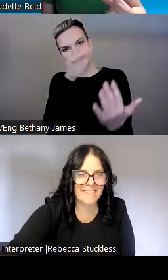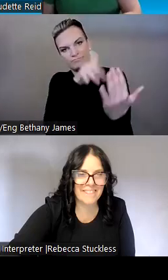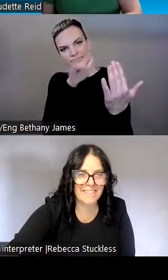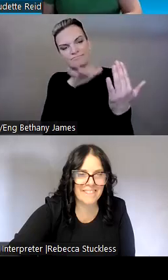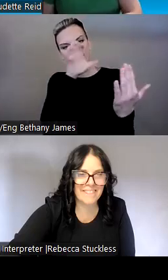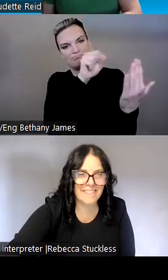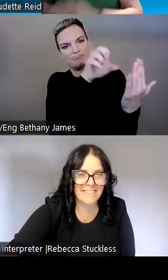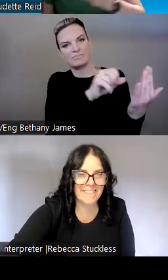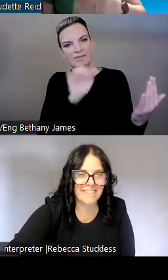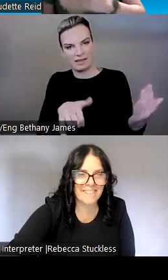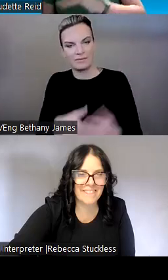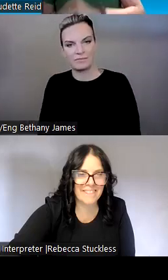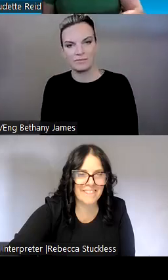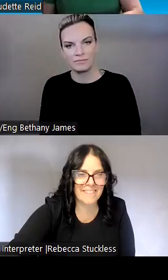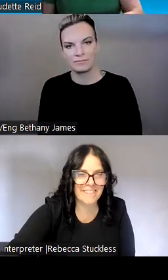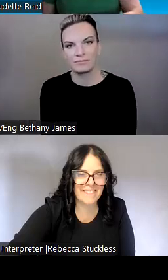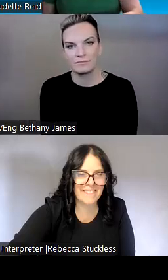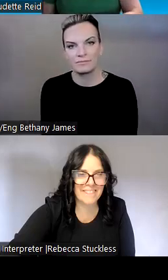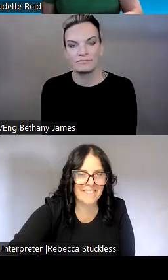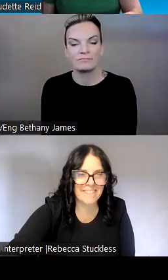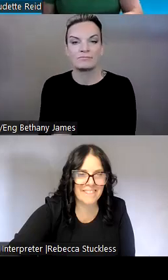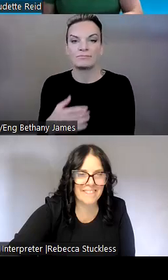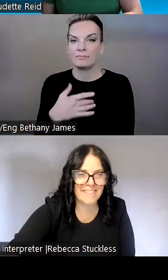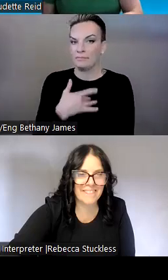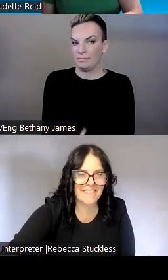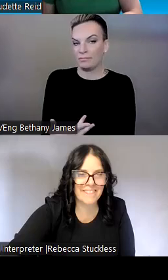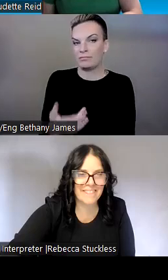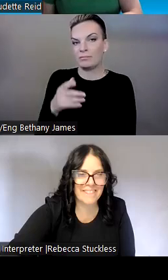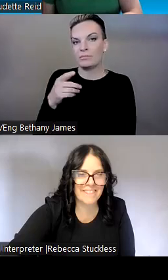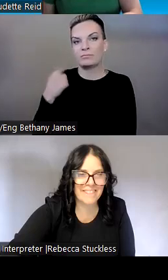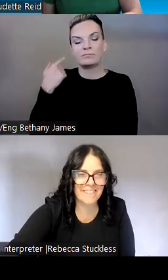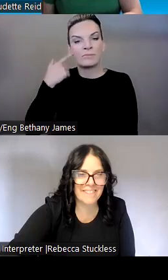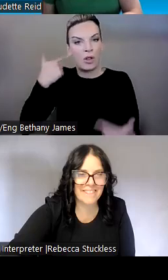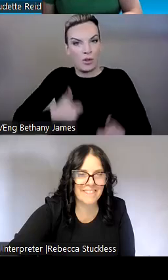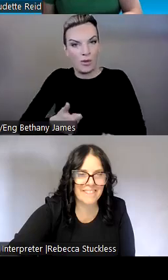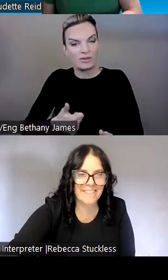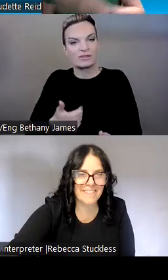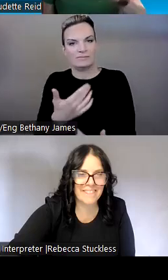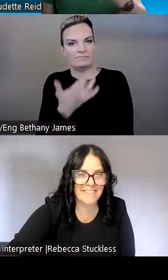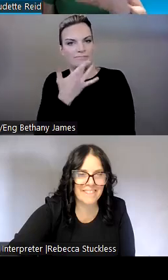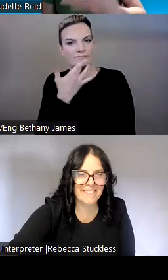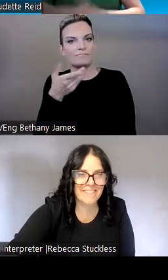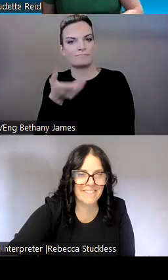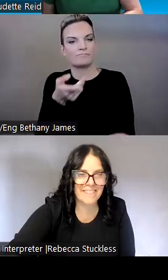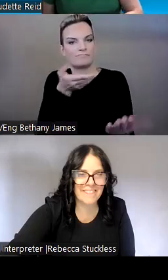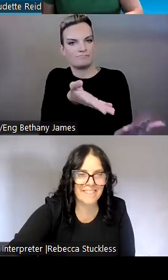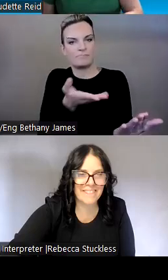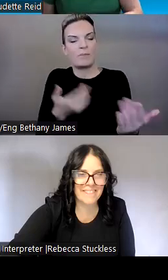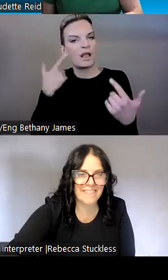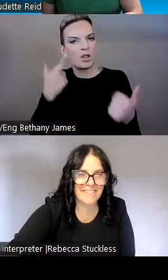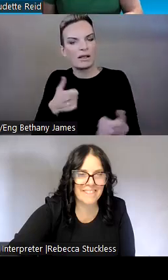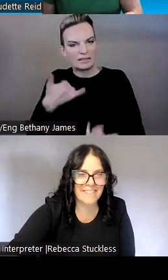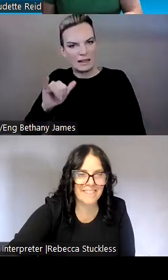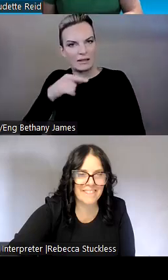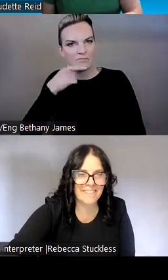especially useful for people who have hearing loss, and they may hear, but they also are